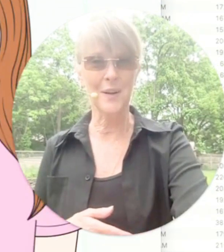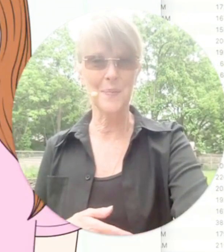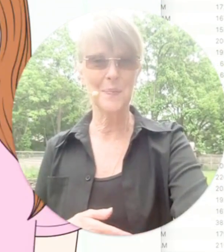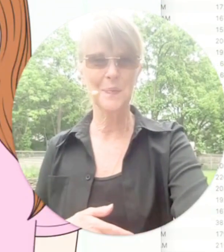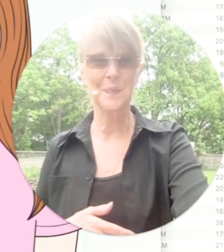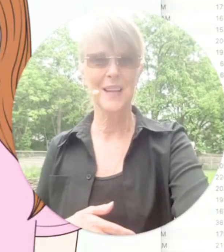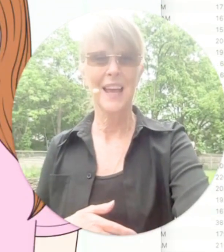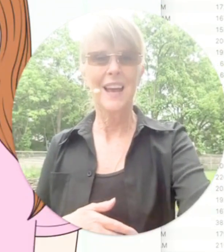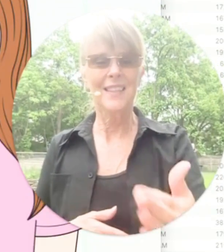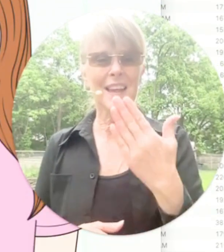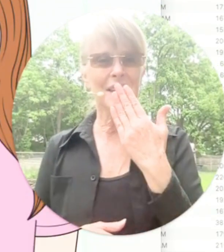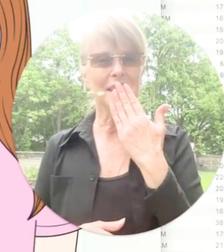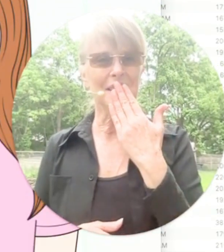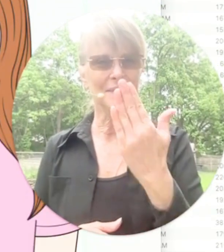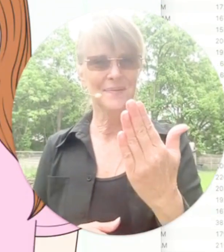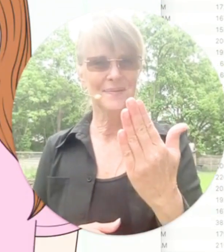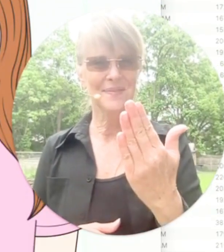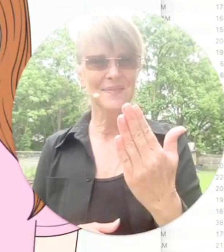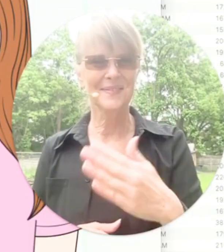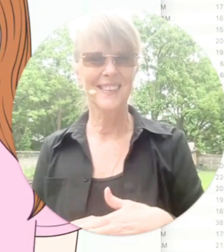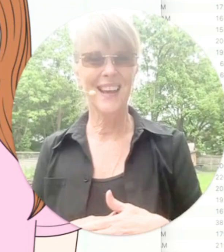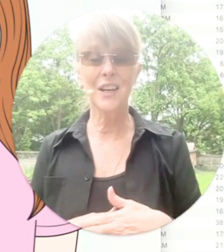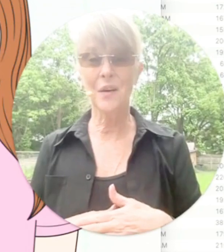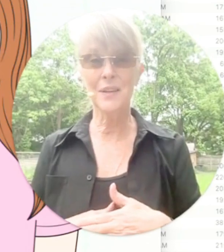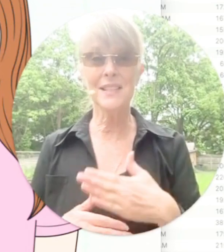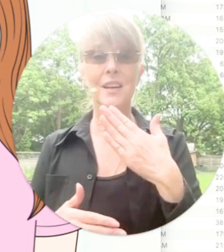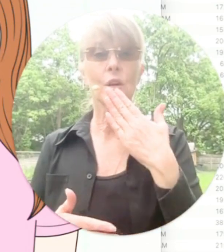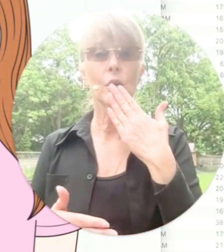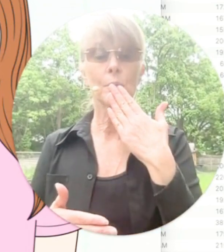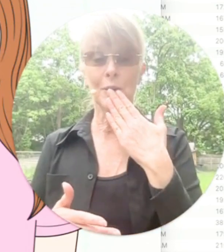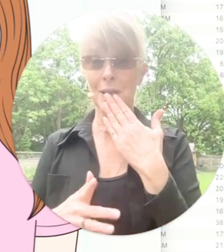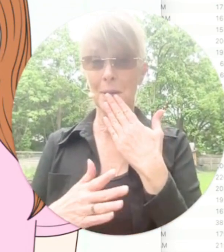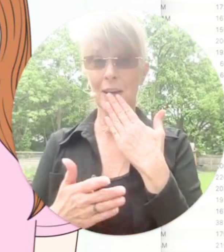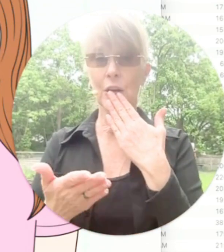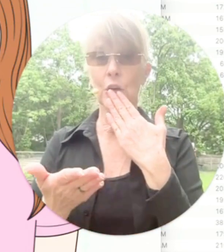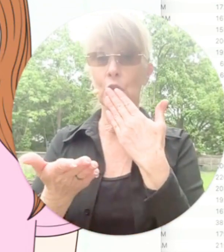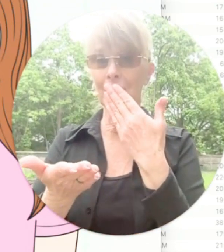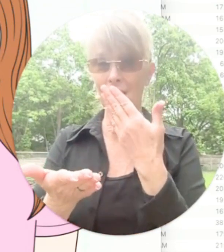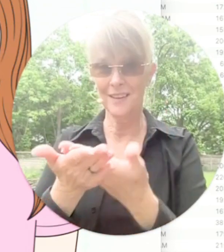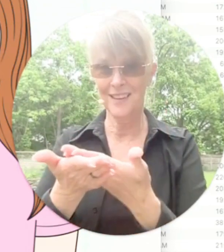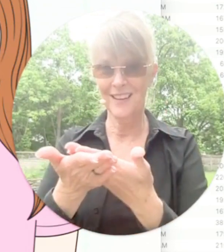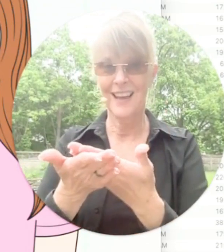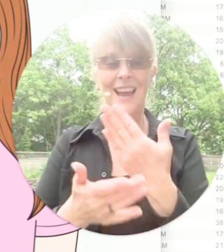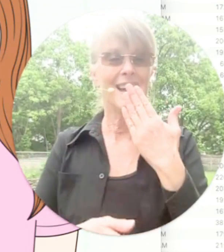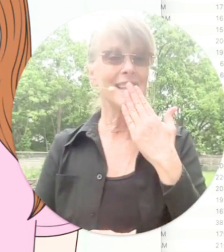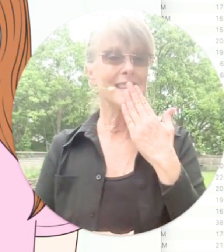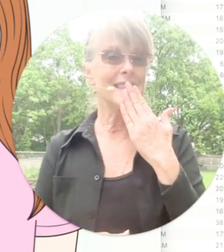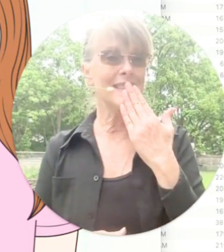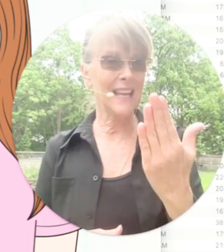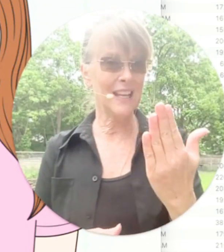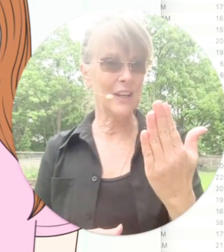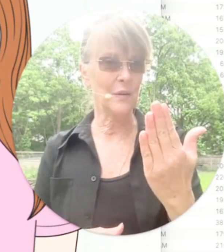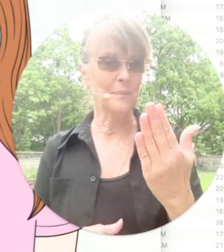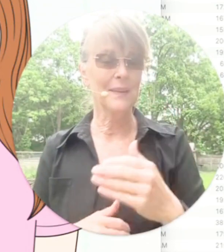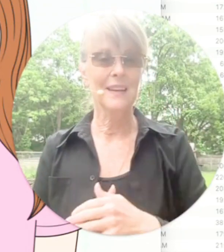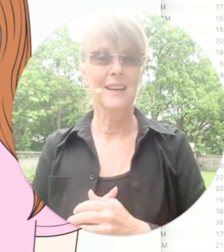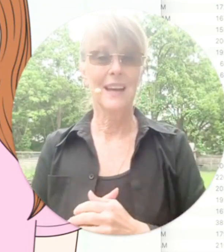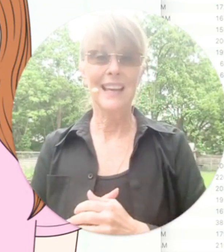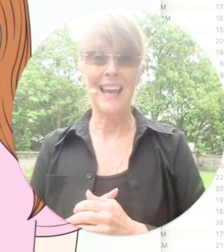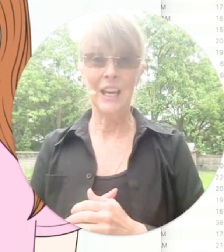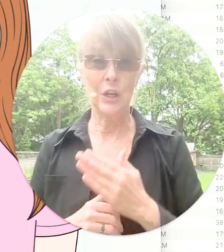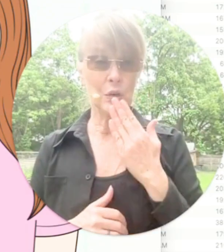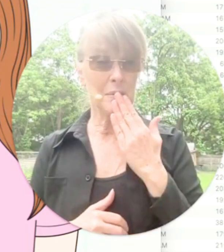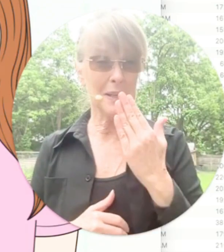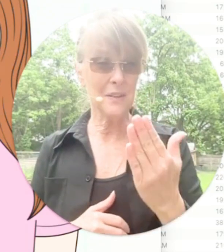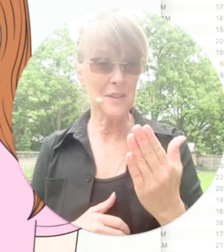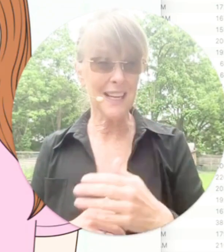well. Thank you. Okay, notice pro tip here. Good and thank you.